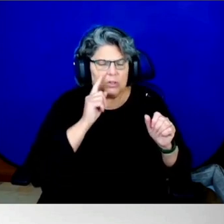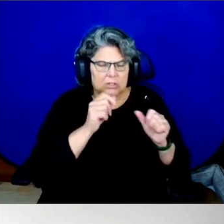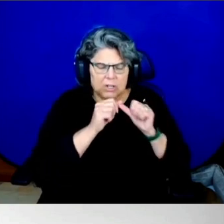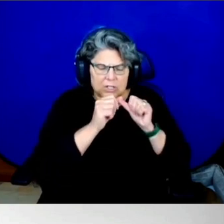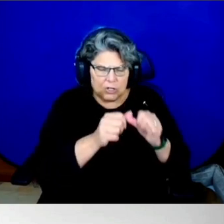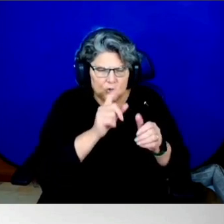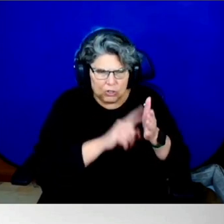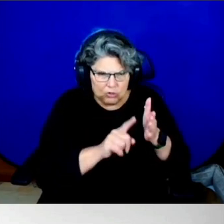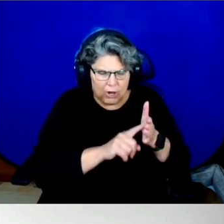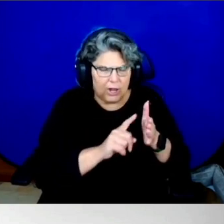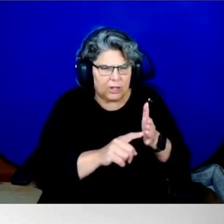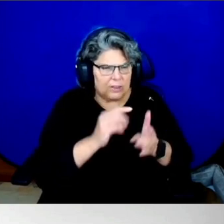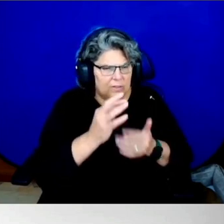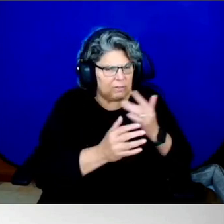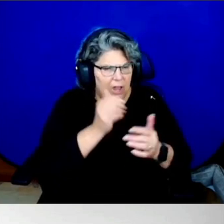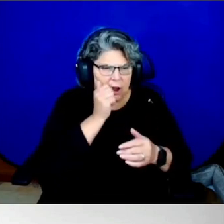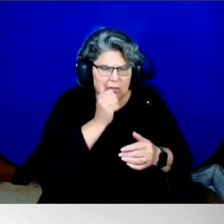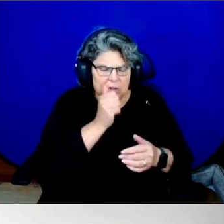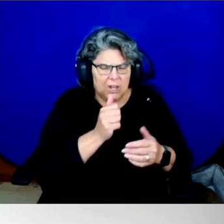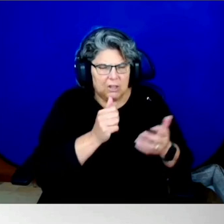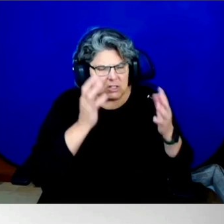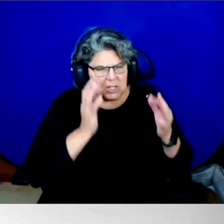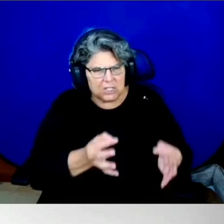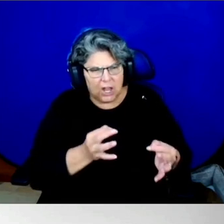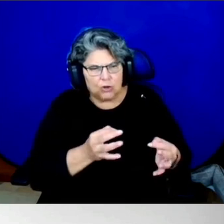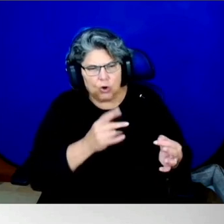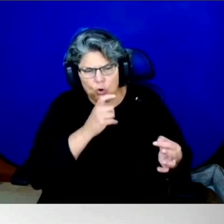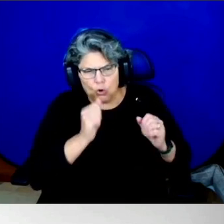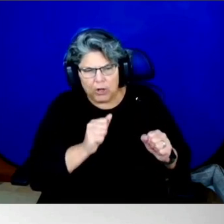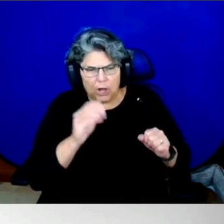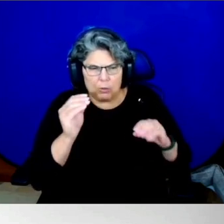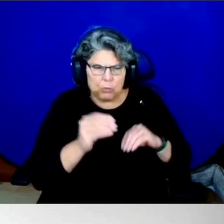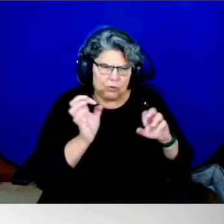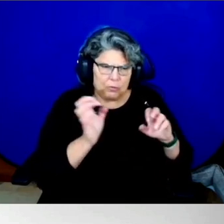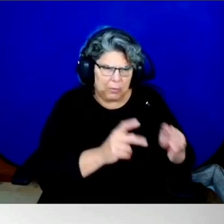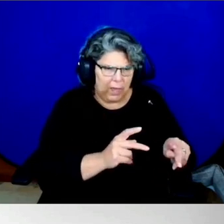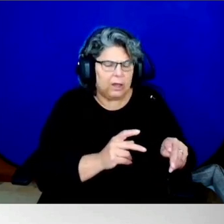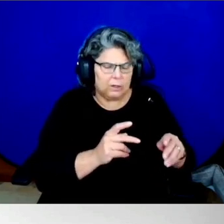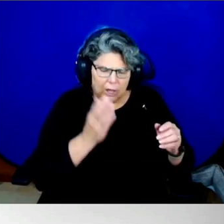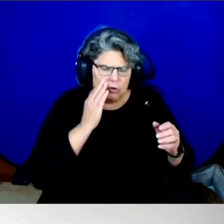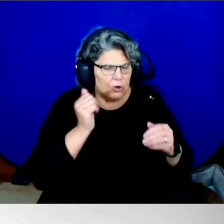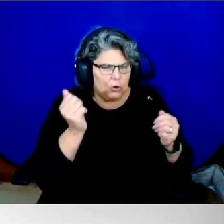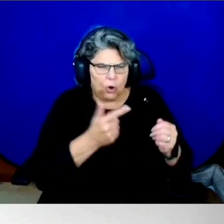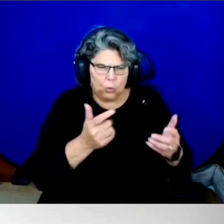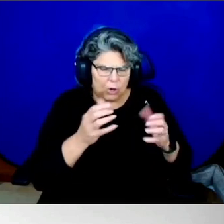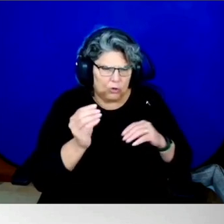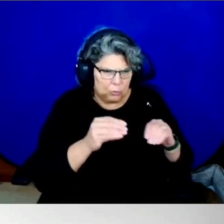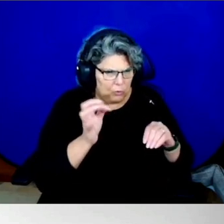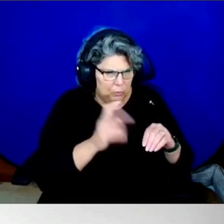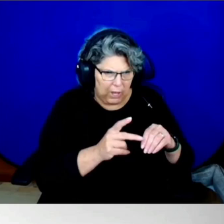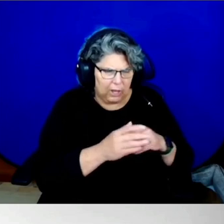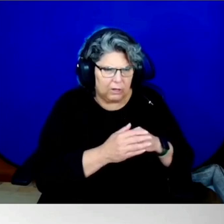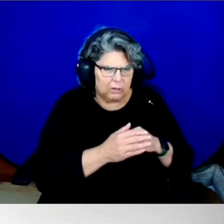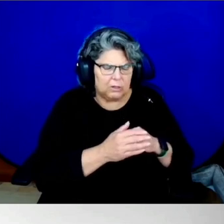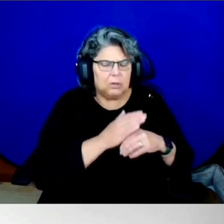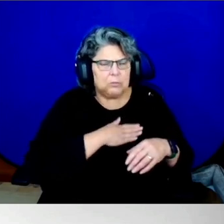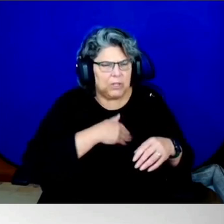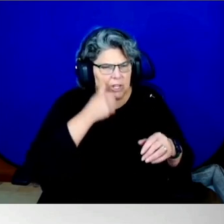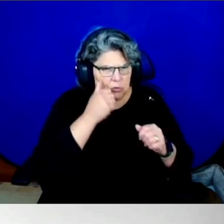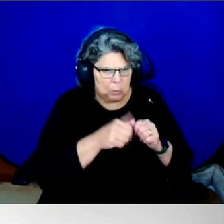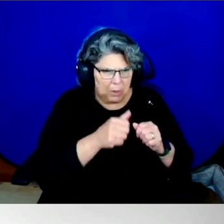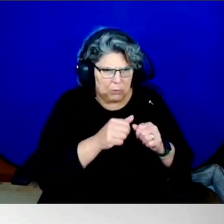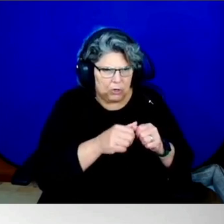fire and the ability to lift additional evacuation orders and efforts to get people home. I would ask our citizens just to remember as we lift some of